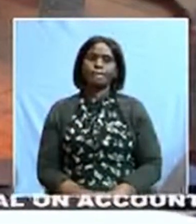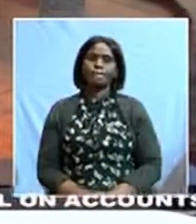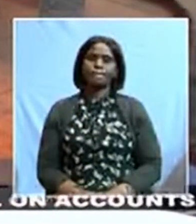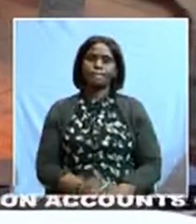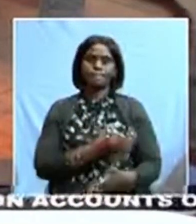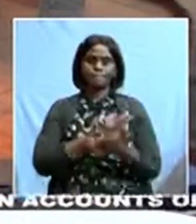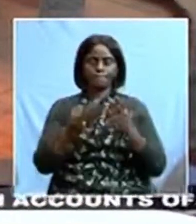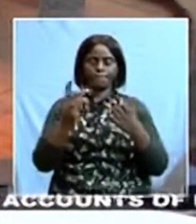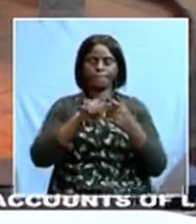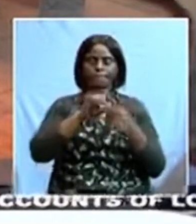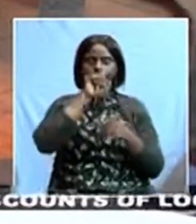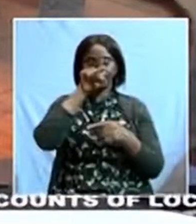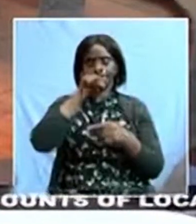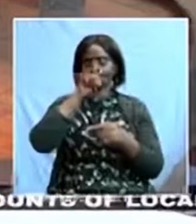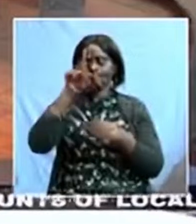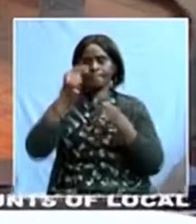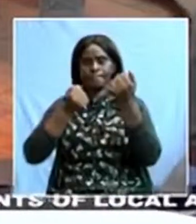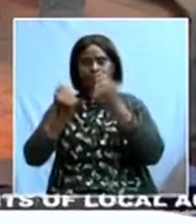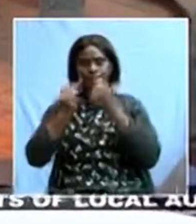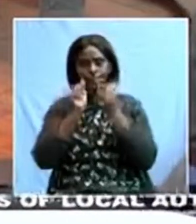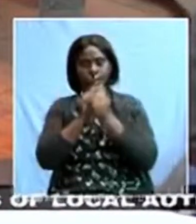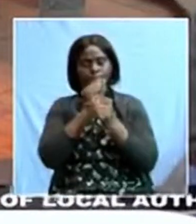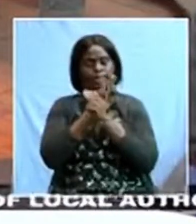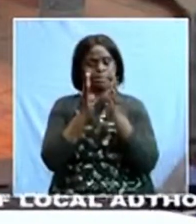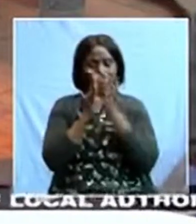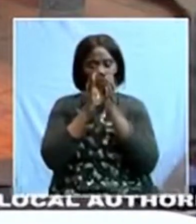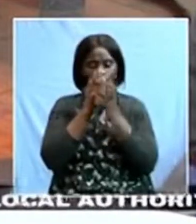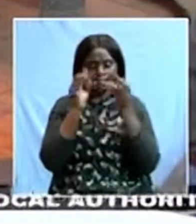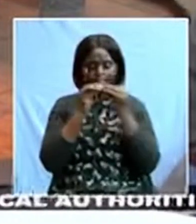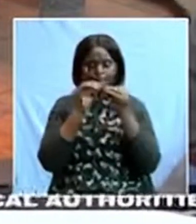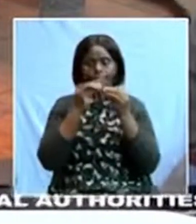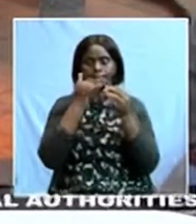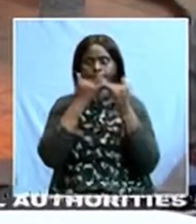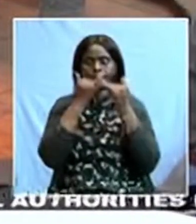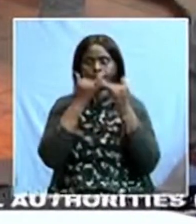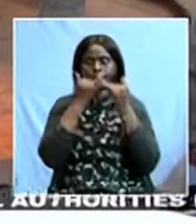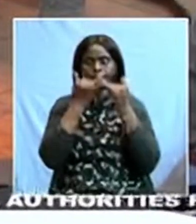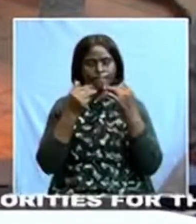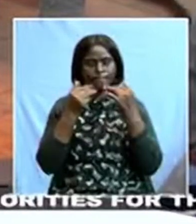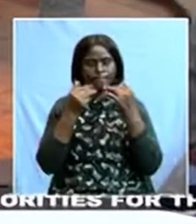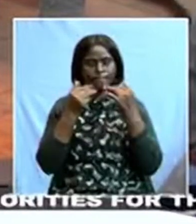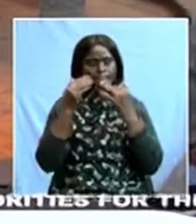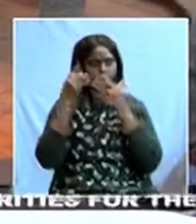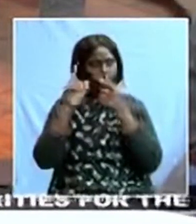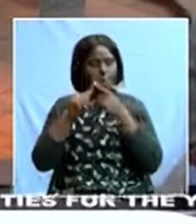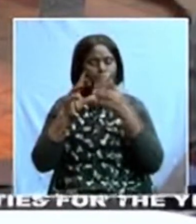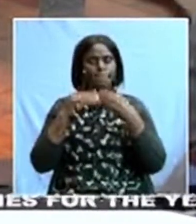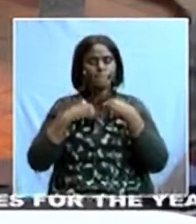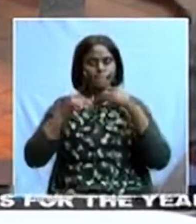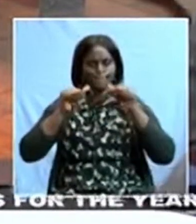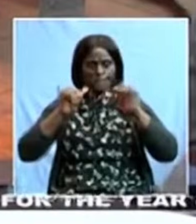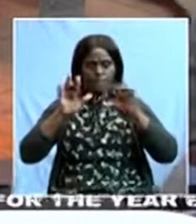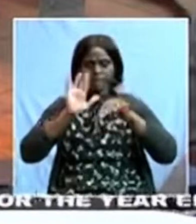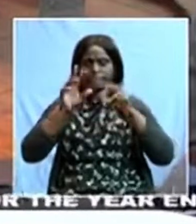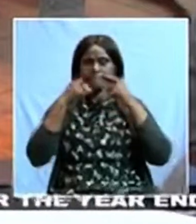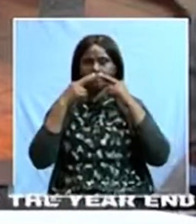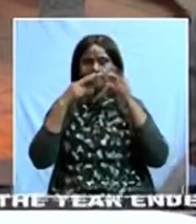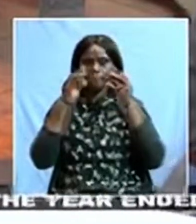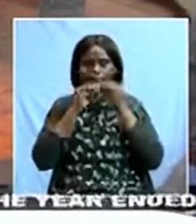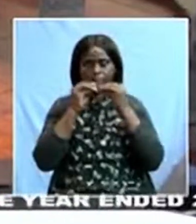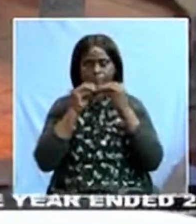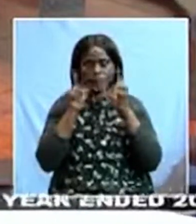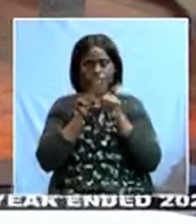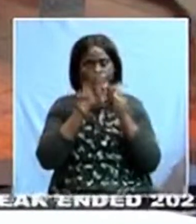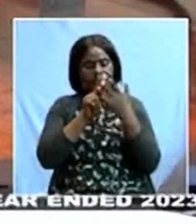Failure to insure motor vehicles and buildings, cause of query. Management wishes to acknowledge the auditor's findings